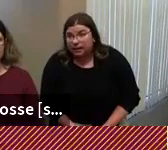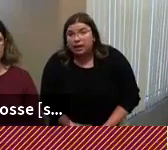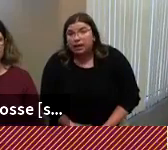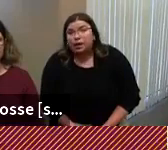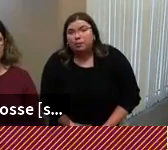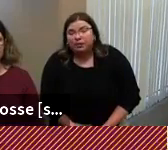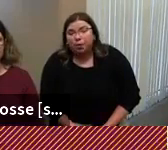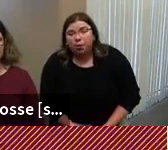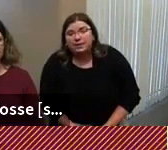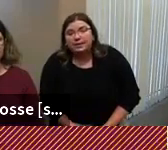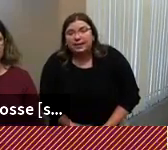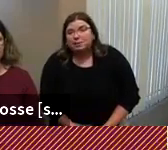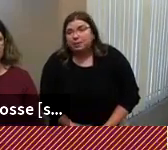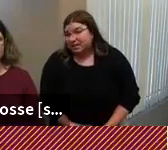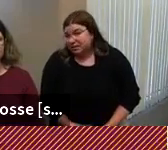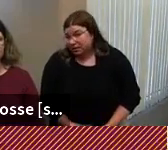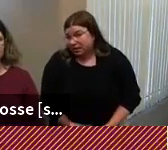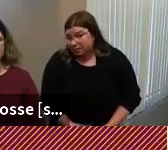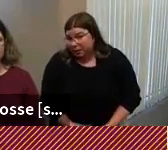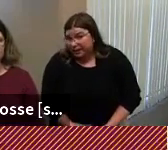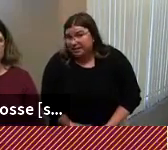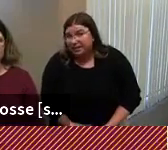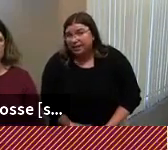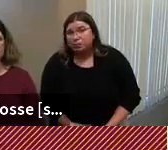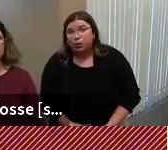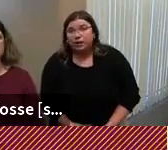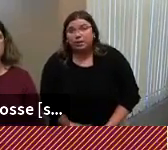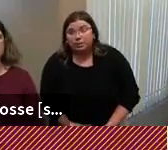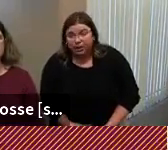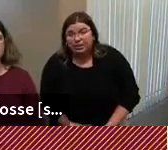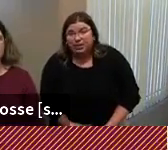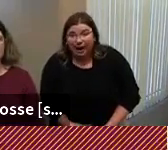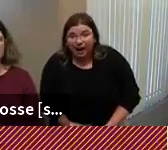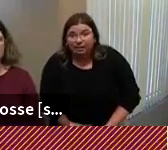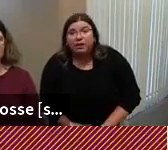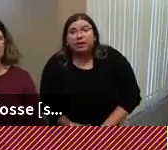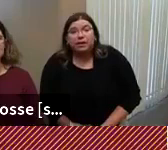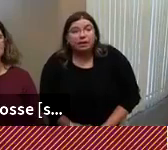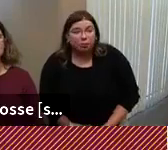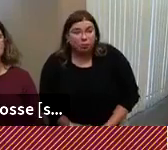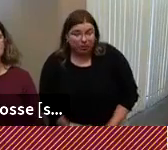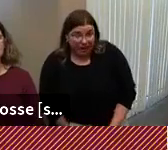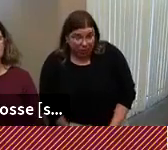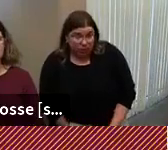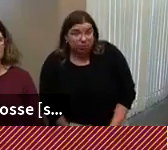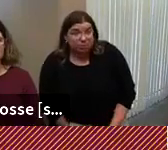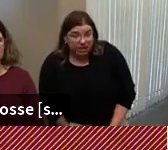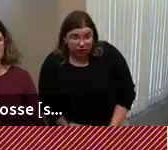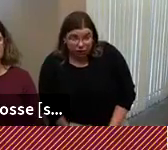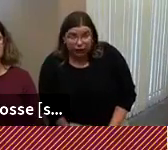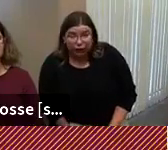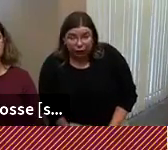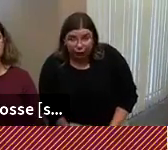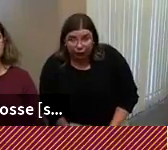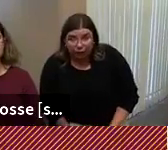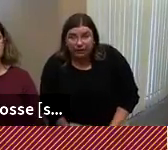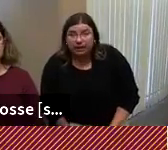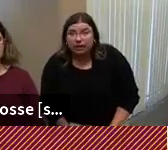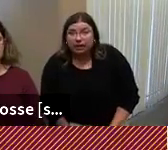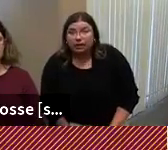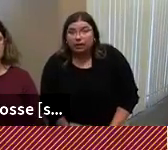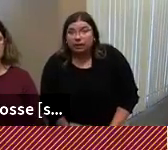$47,190. But of course, that is based on experience, and the more experience you have, the more money you can potentially